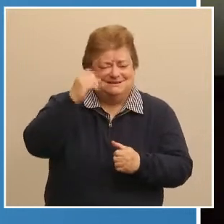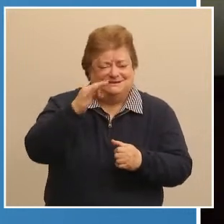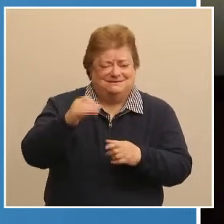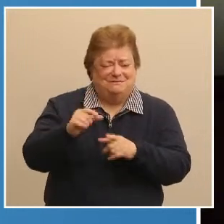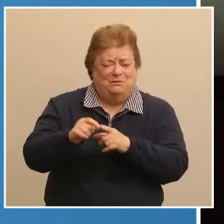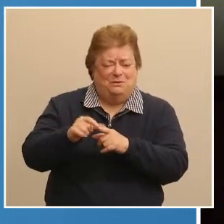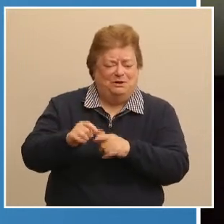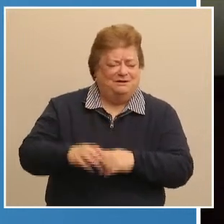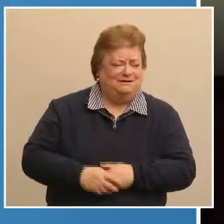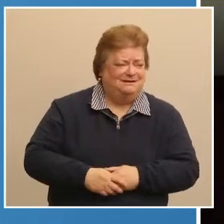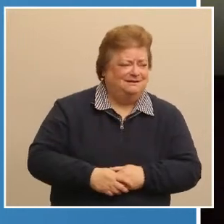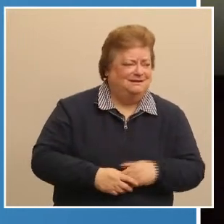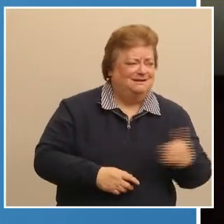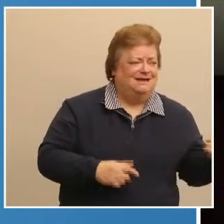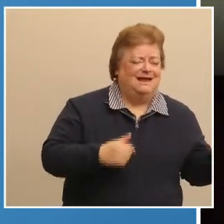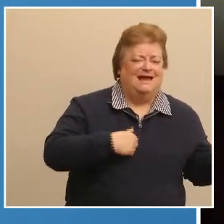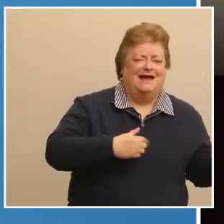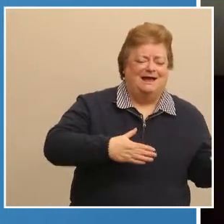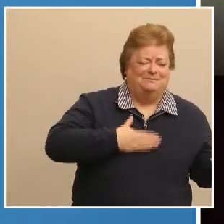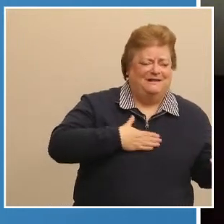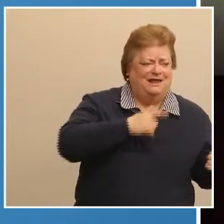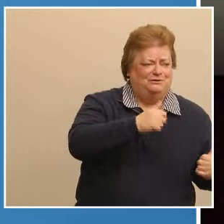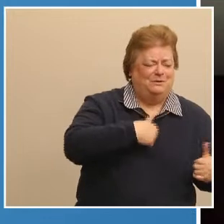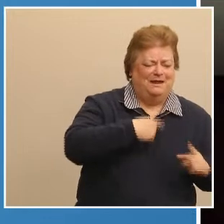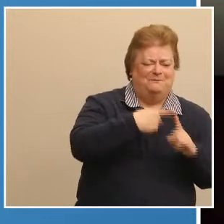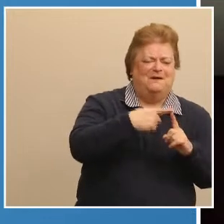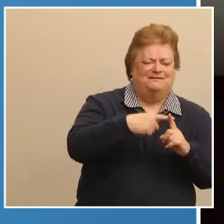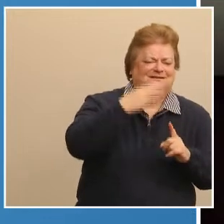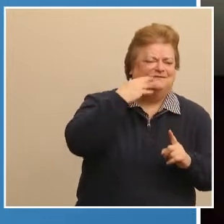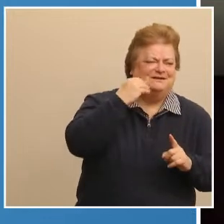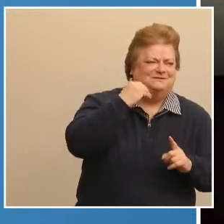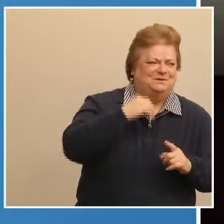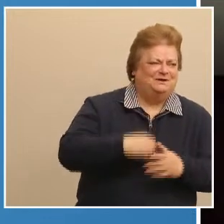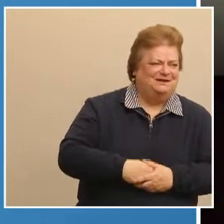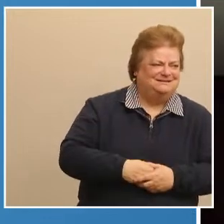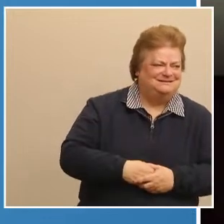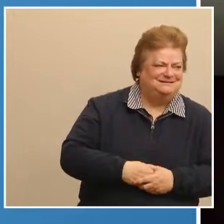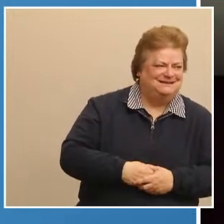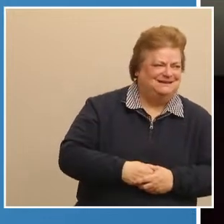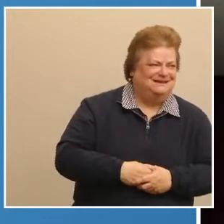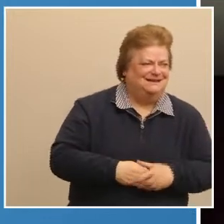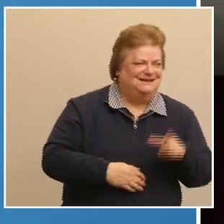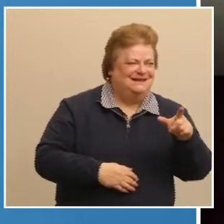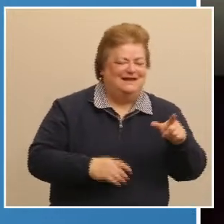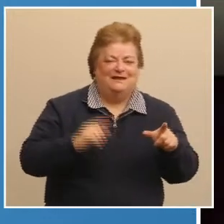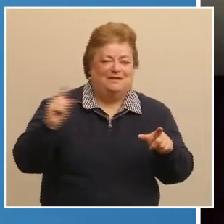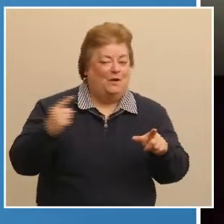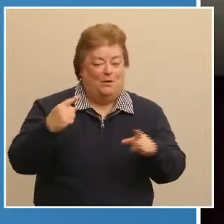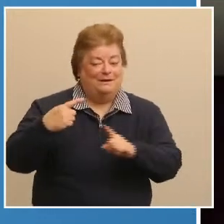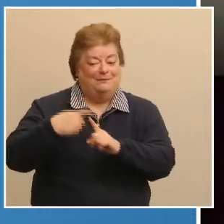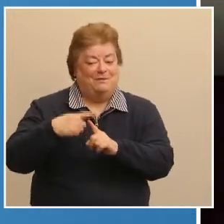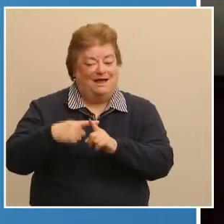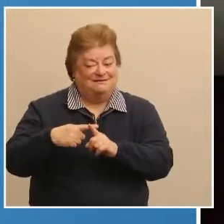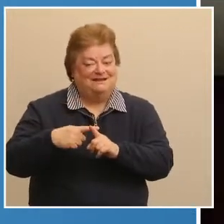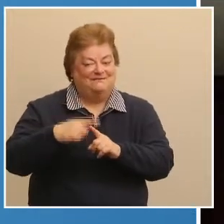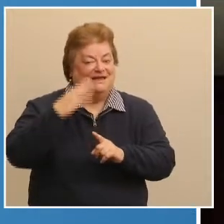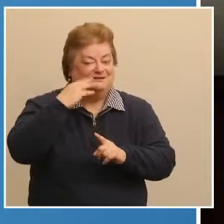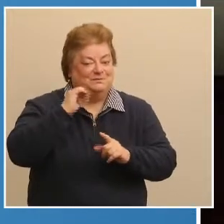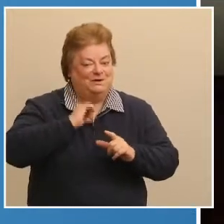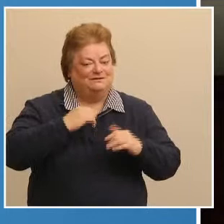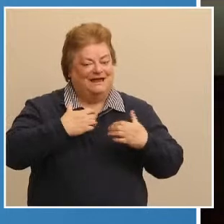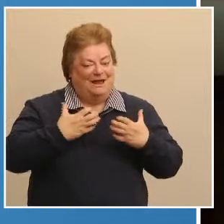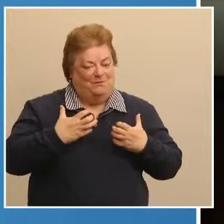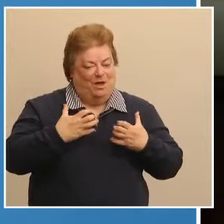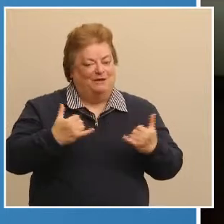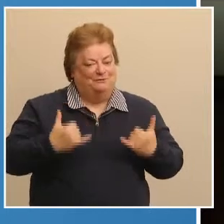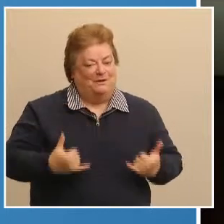Thanks, Ed. I'm glad you had a positive experience. The only type of positive experience you want in this